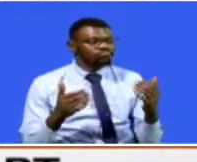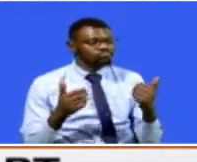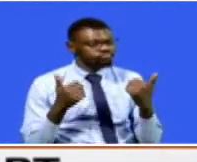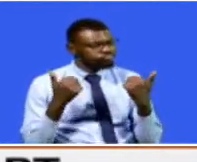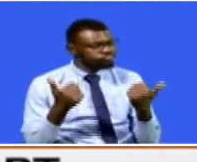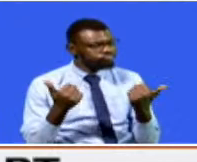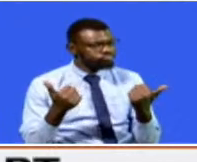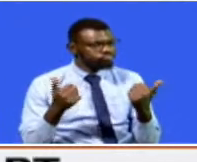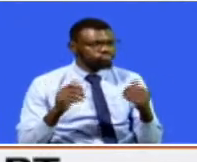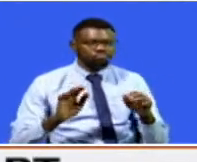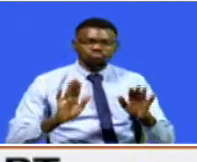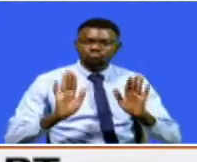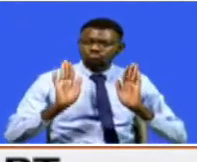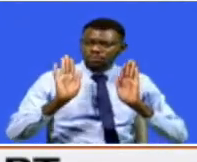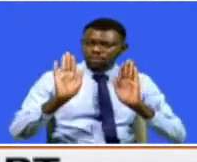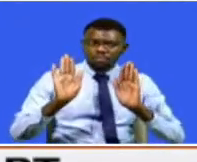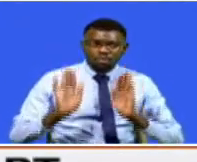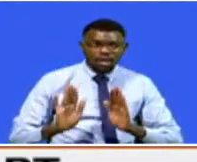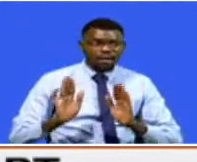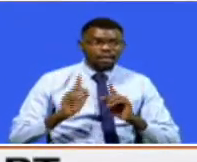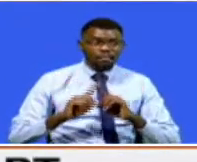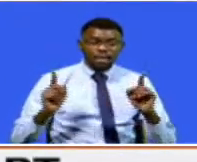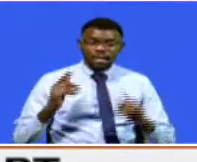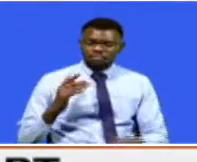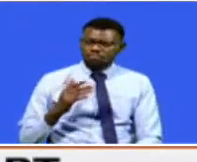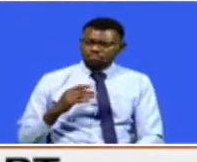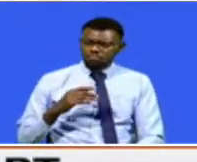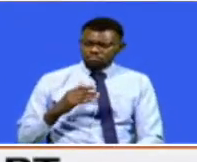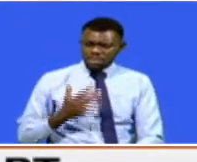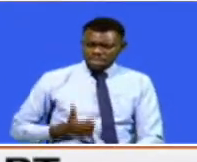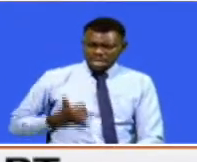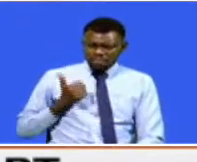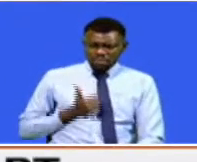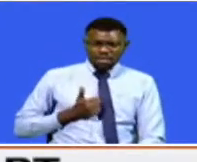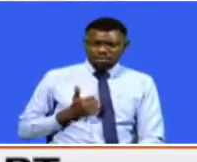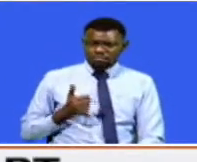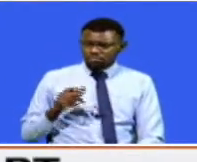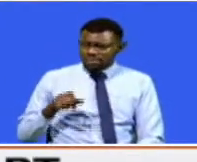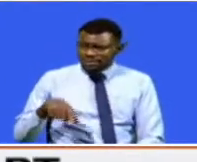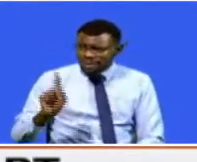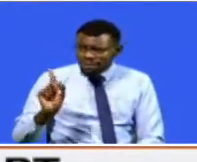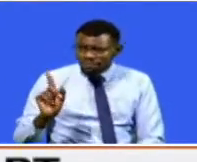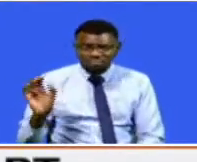meaningful besides your own self and your own family safe.